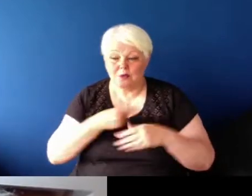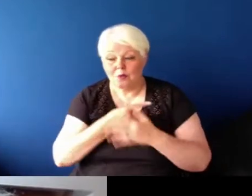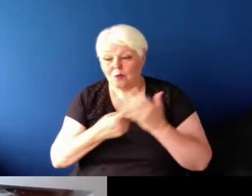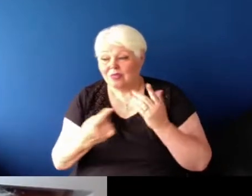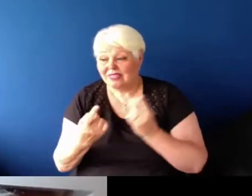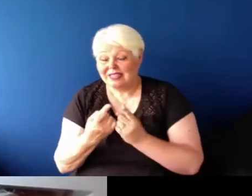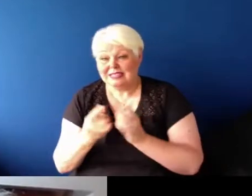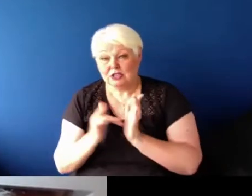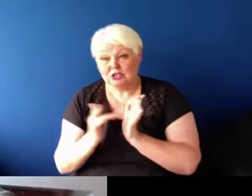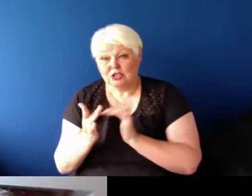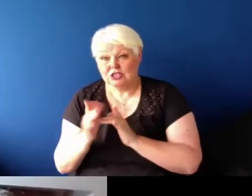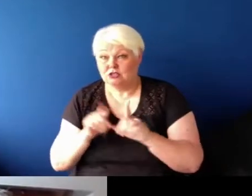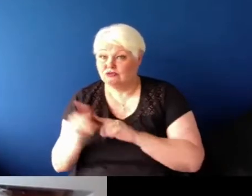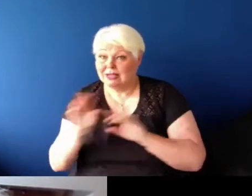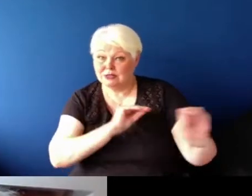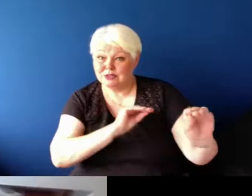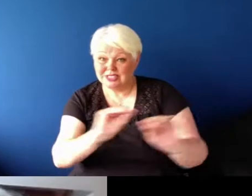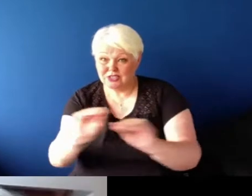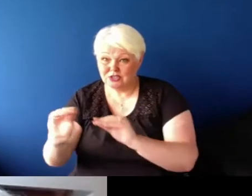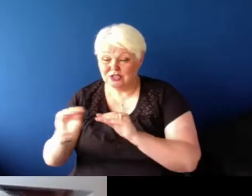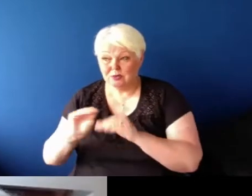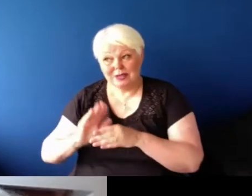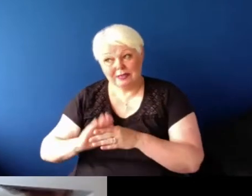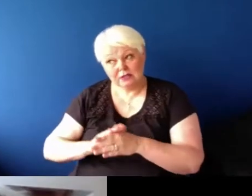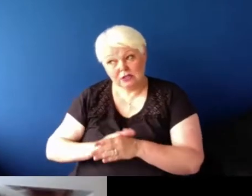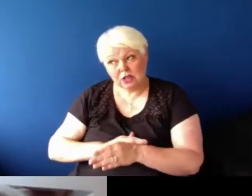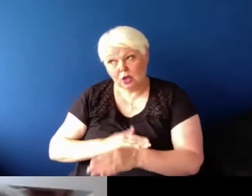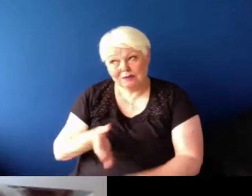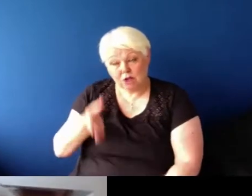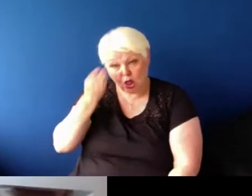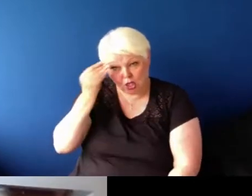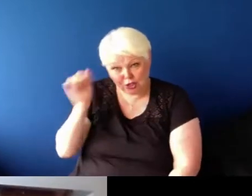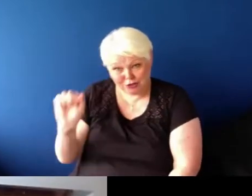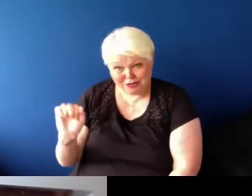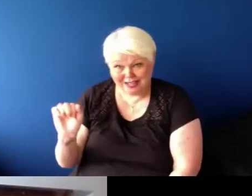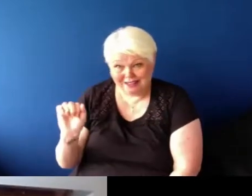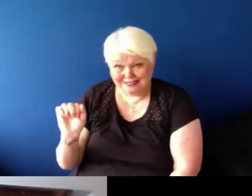to teach us, and we're a bit, you know, in the slow learners class.